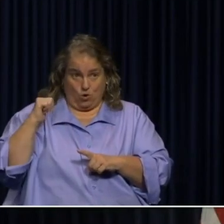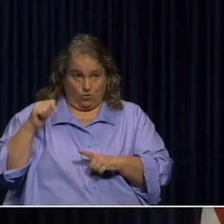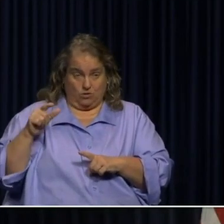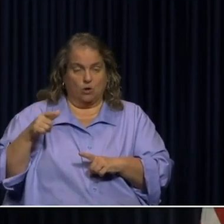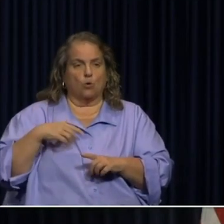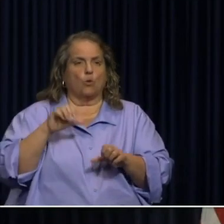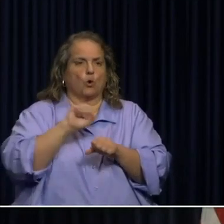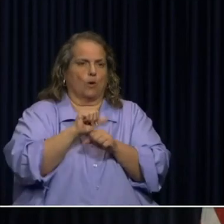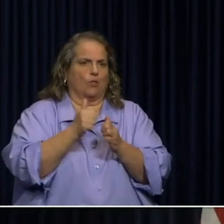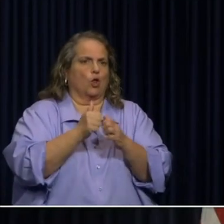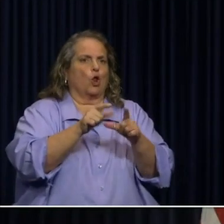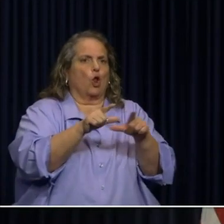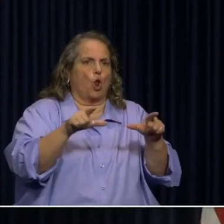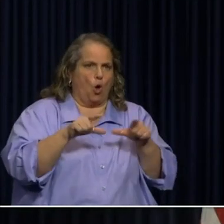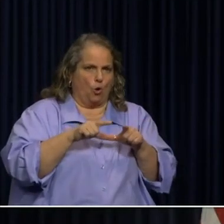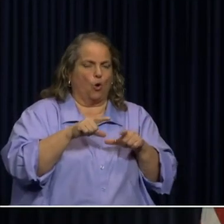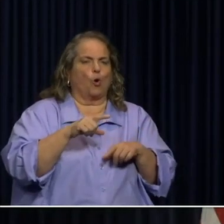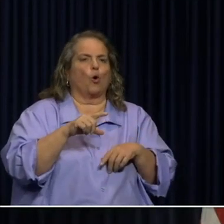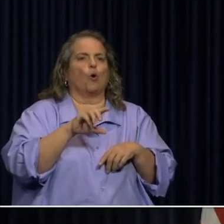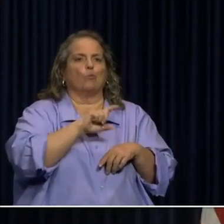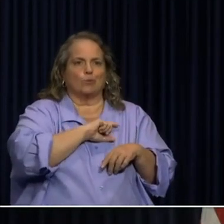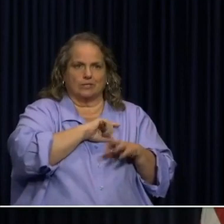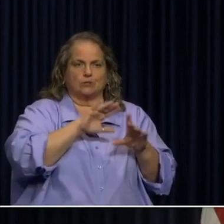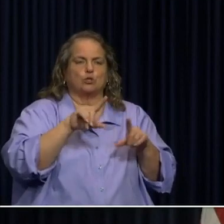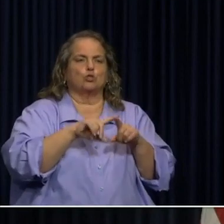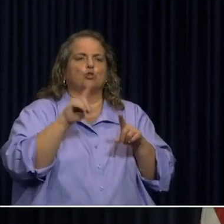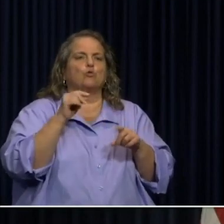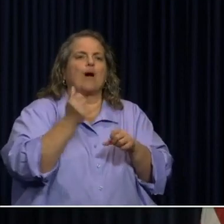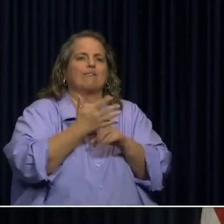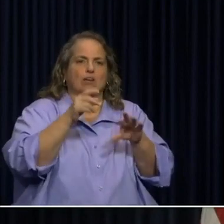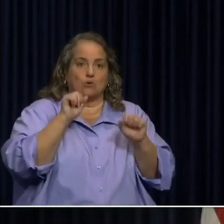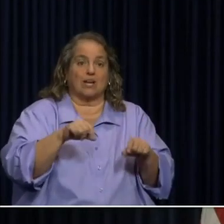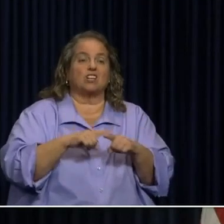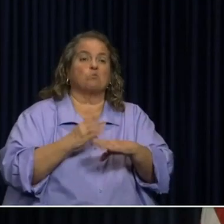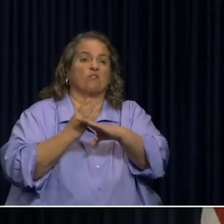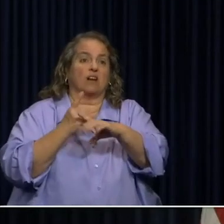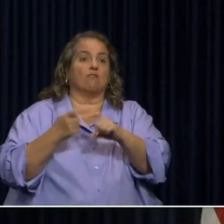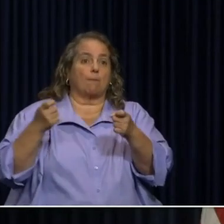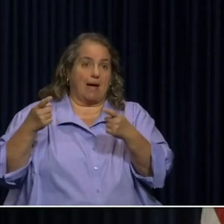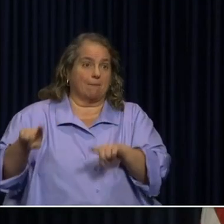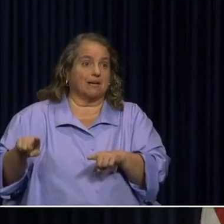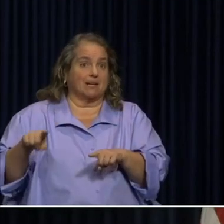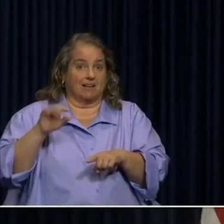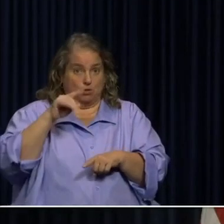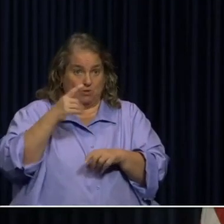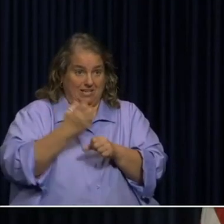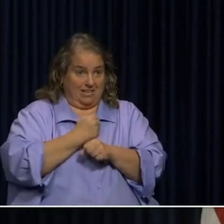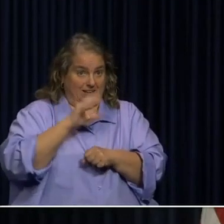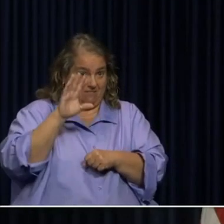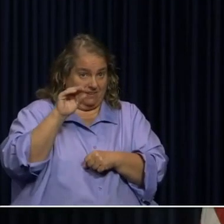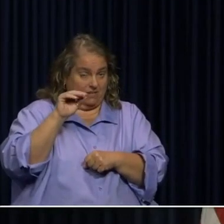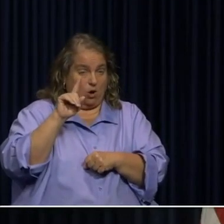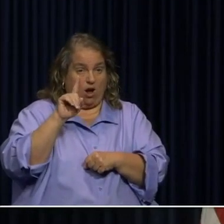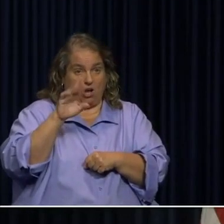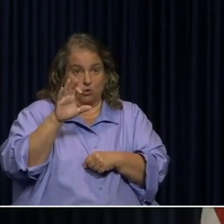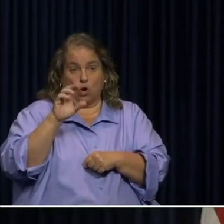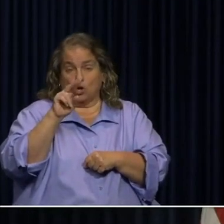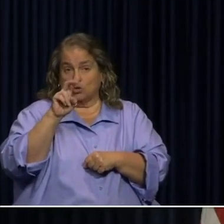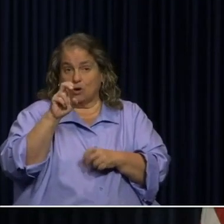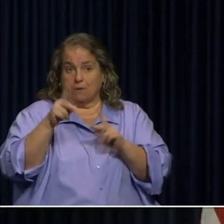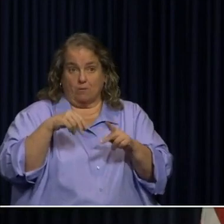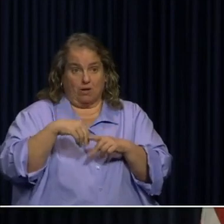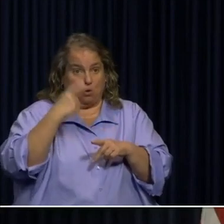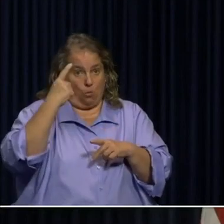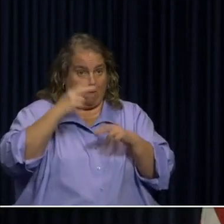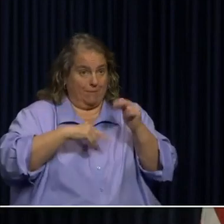we can to prevent them from happening. Because if you get 50, 100, 200 people in one building, whether it's